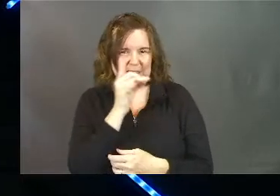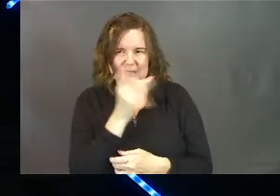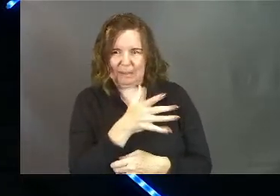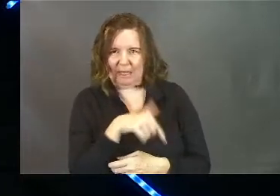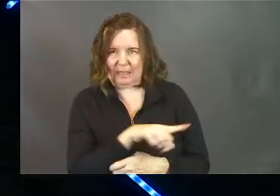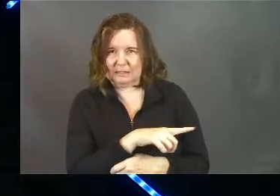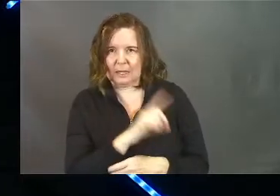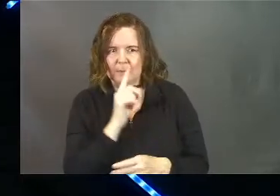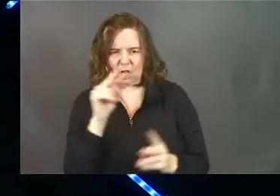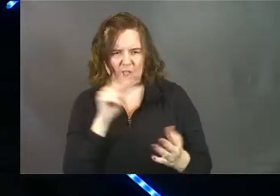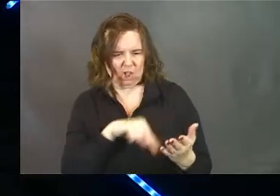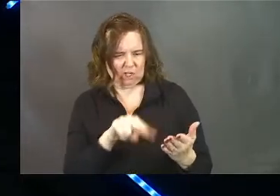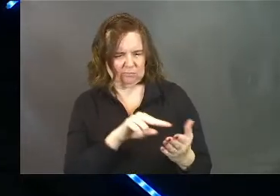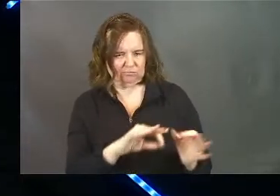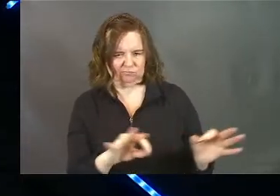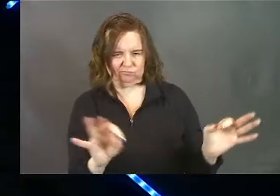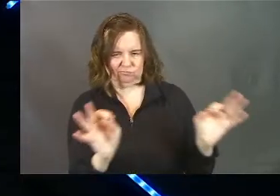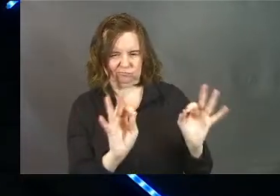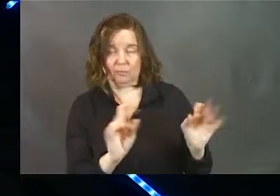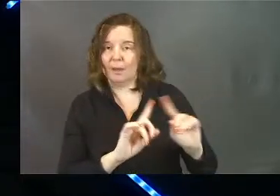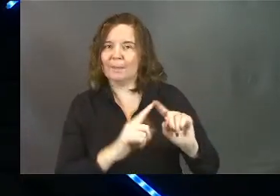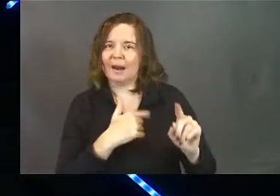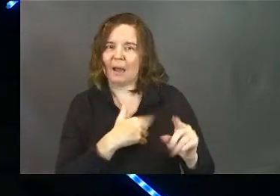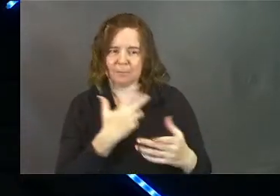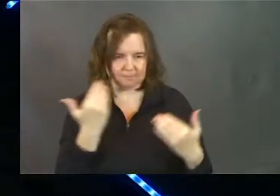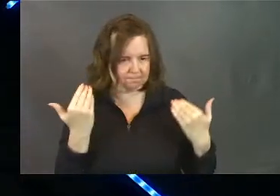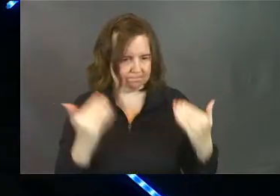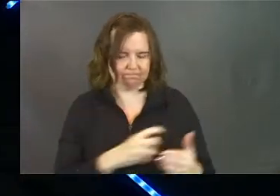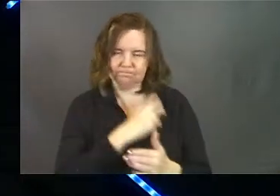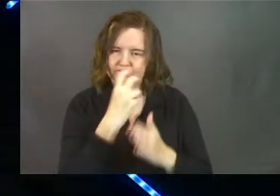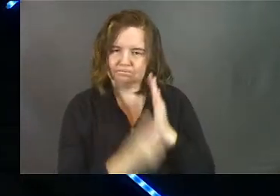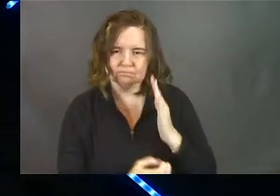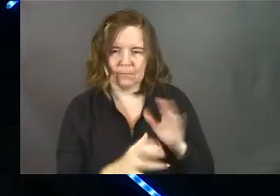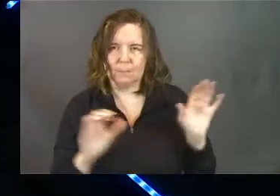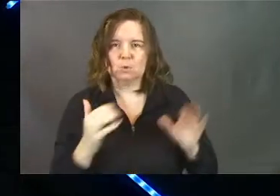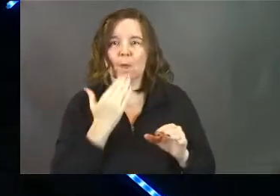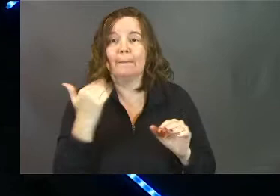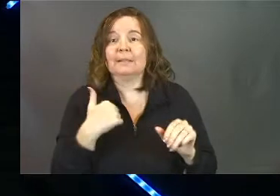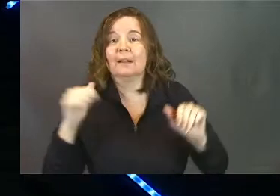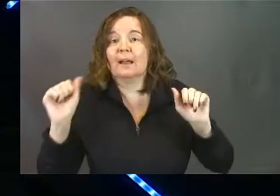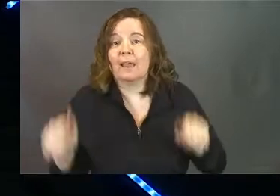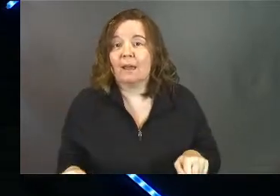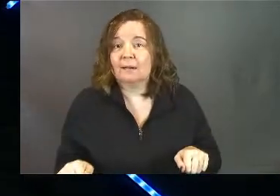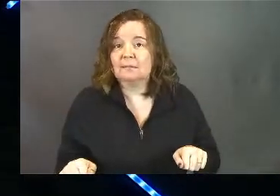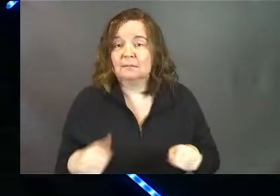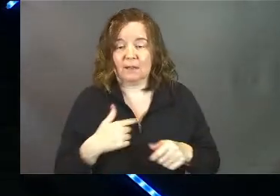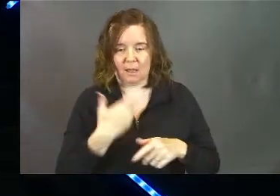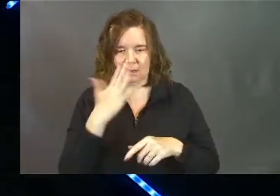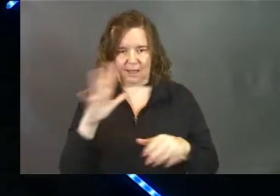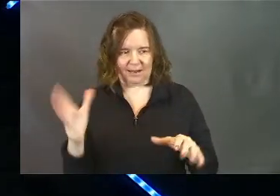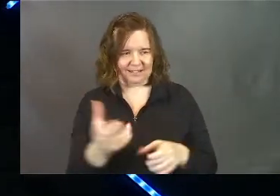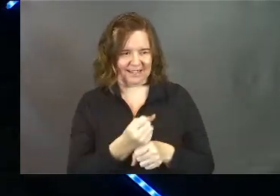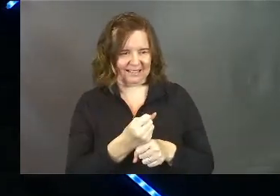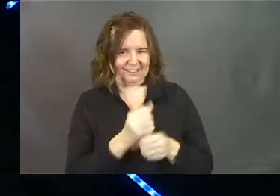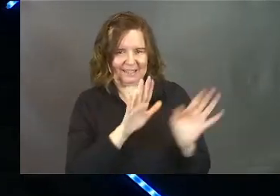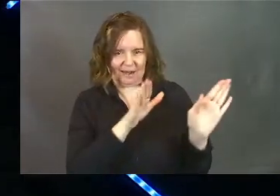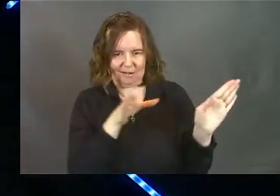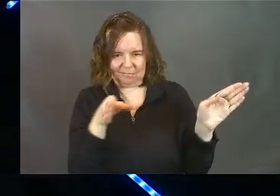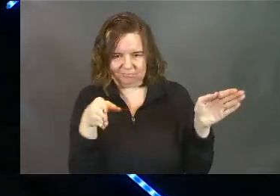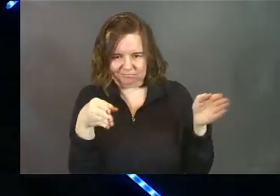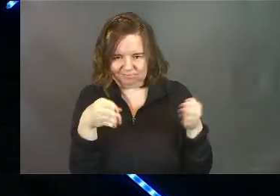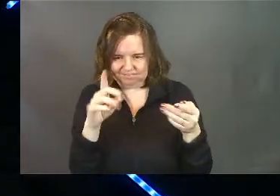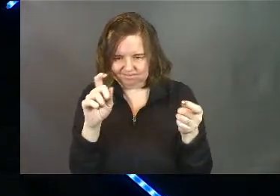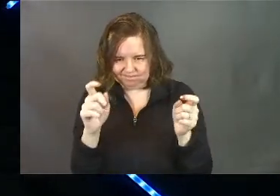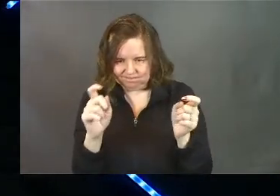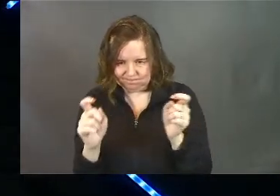beginnings. I'm not going to look at these things with annoyance, but I'm going to jump in and I'm going to say, I'm going to do the best that I can. And God takes that and God narrows